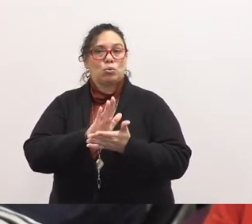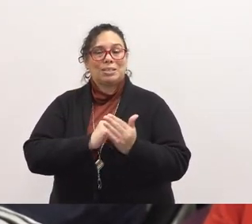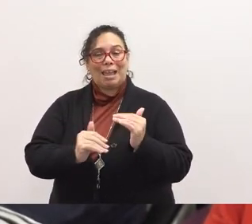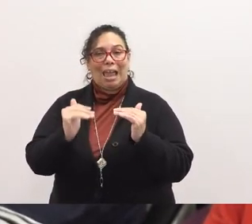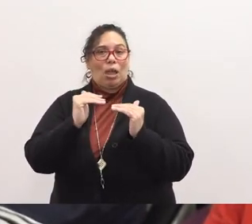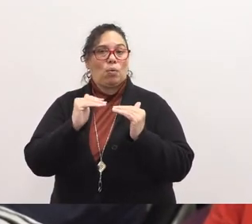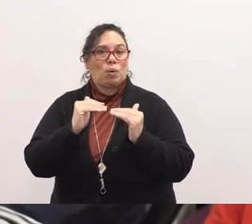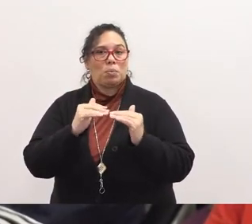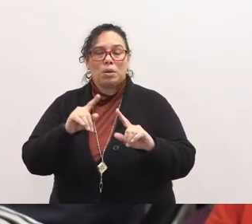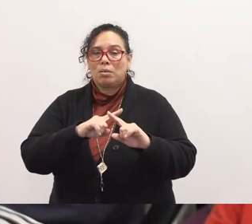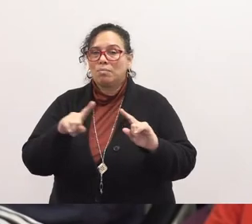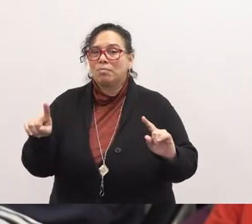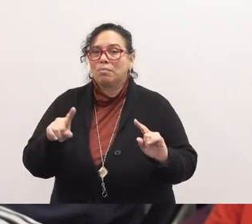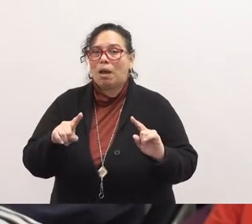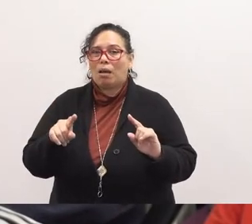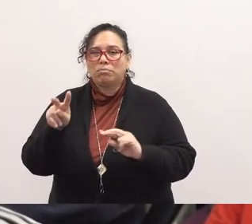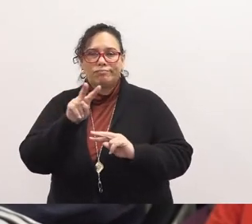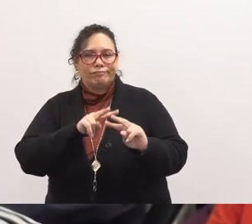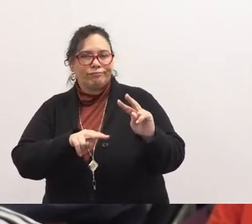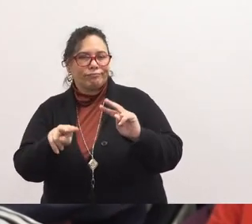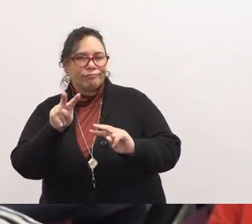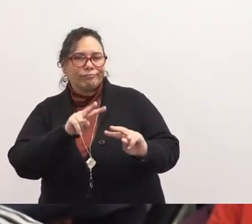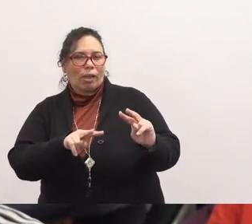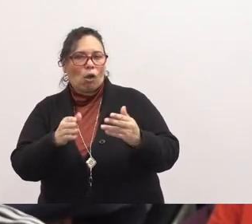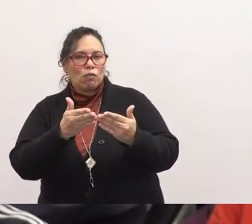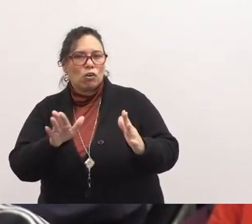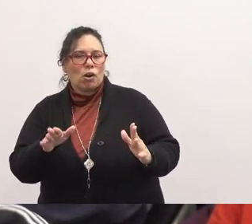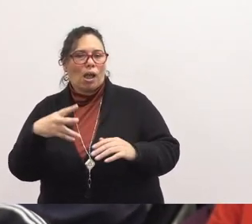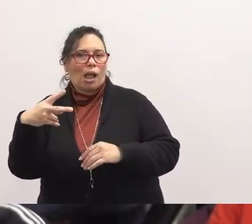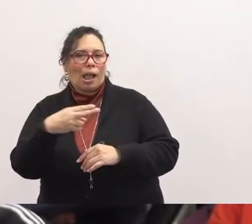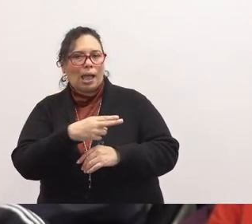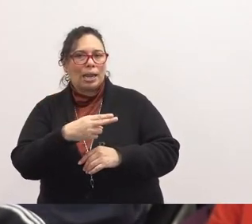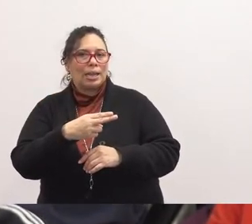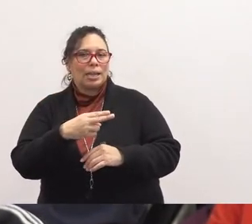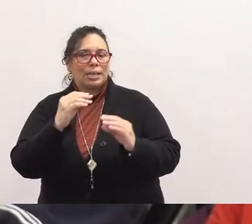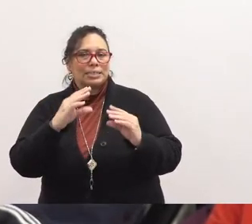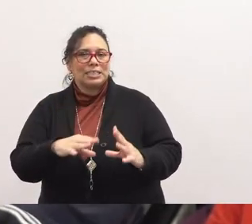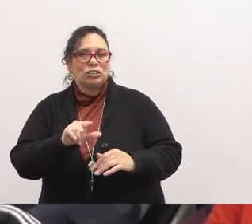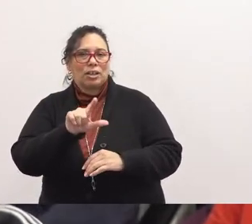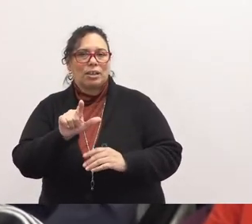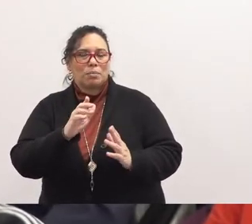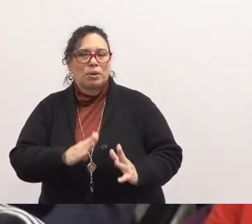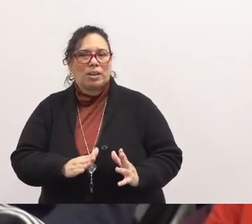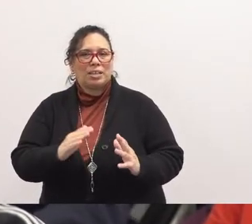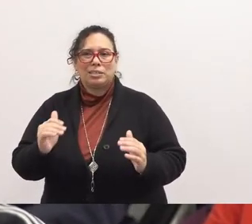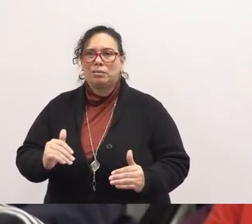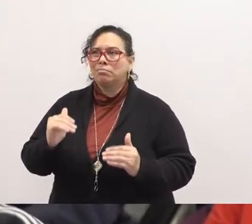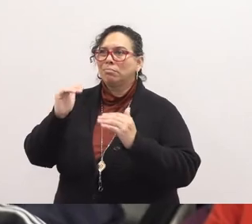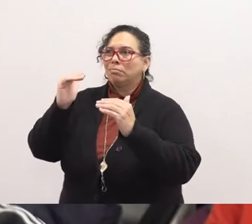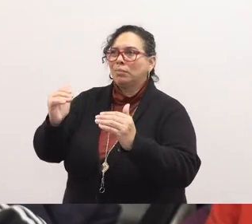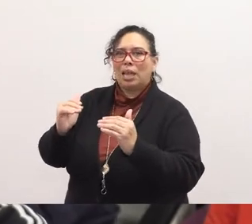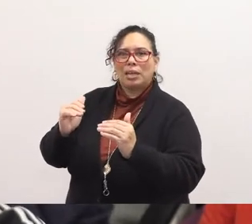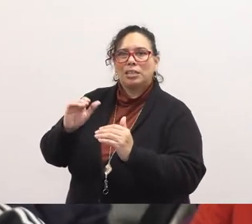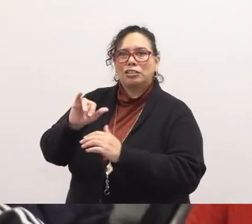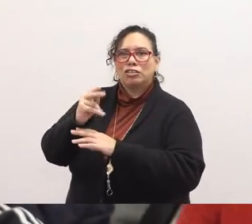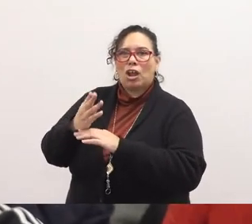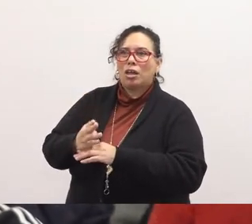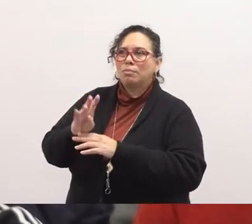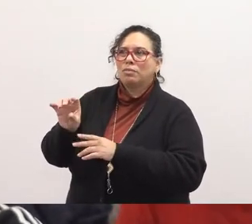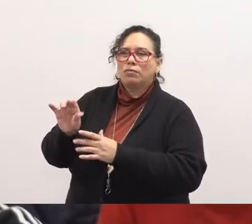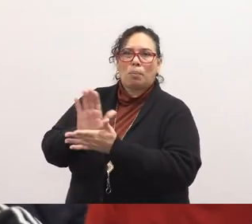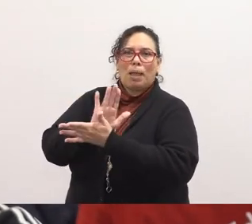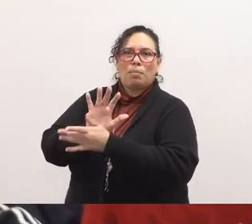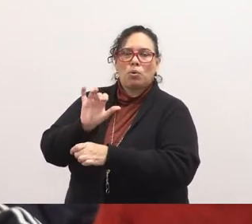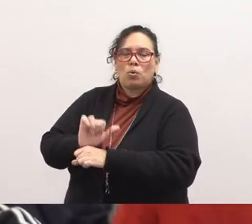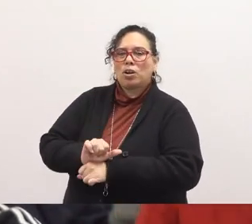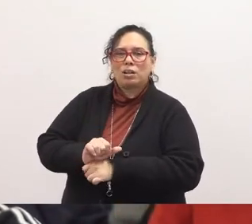commendable, but through the looking glass, overall cutting teacher librarians for overhead jobs devoted to paperwork and optics do not